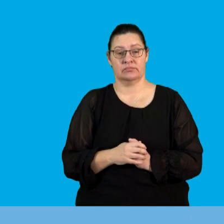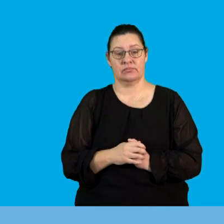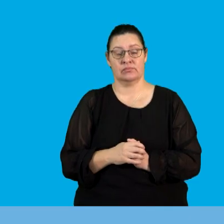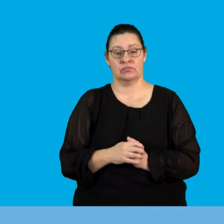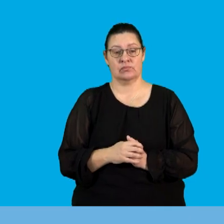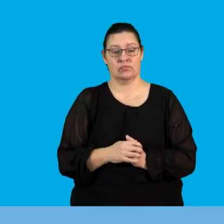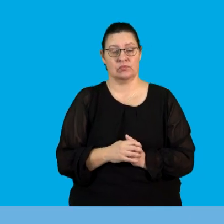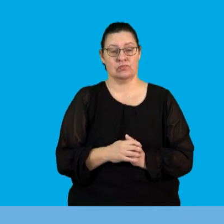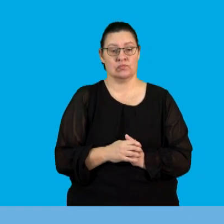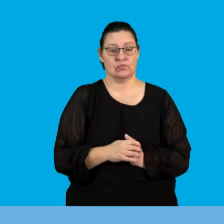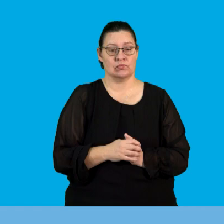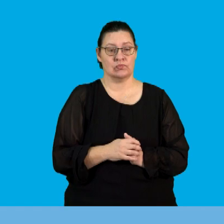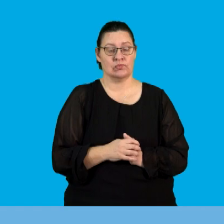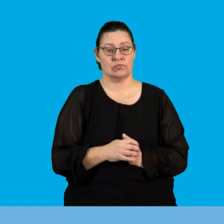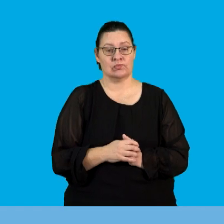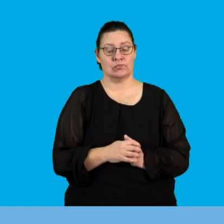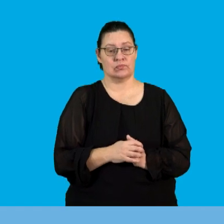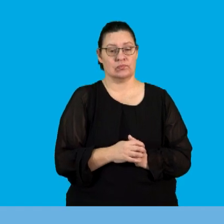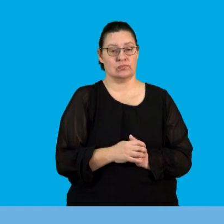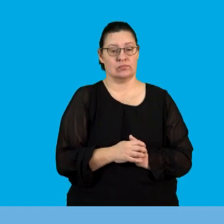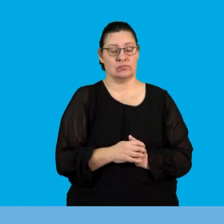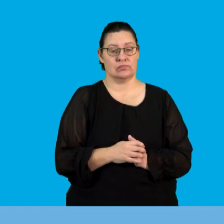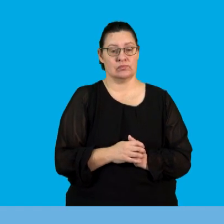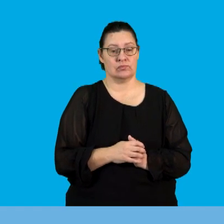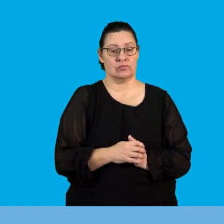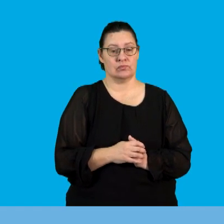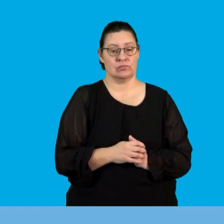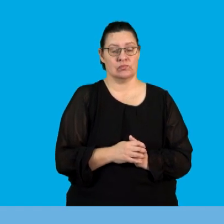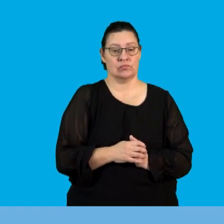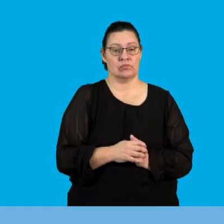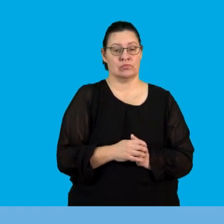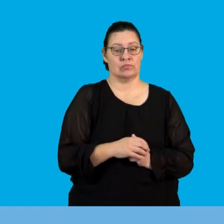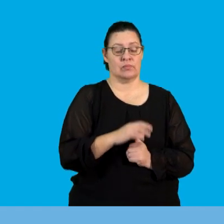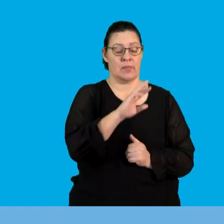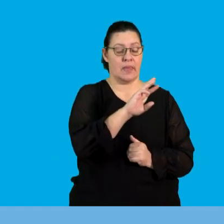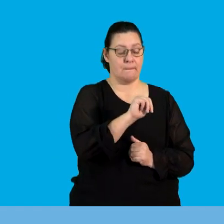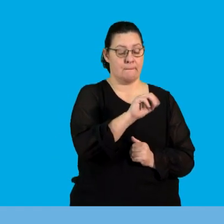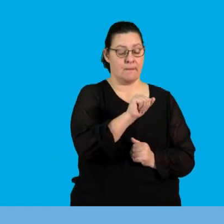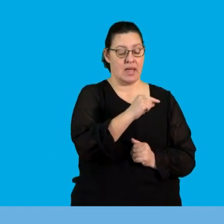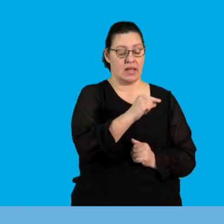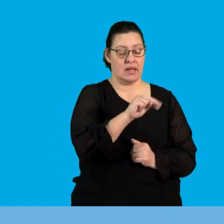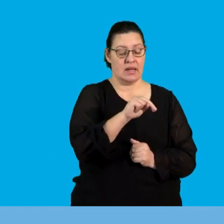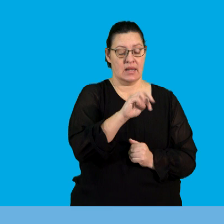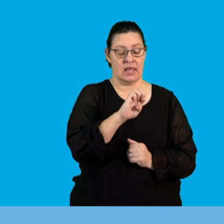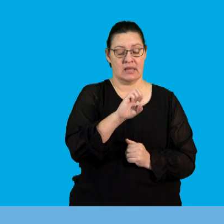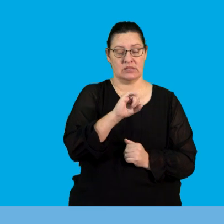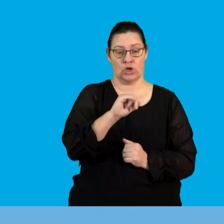and water. So our salt is going to be our magnesium chloride.